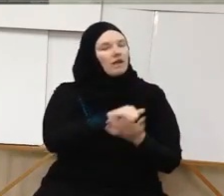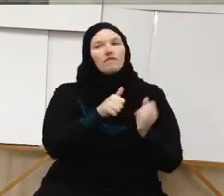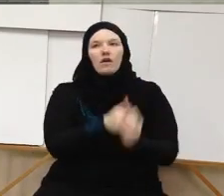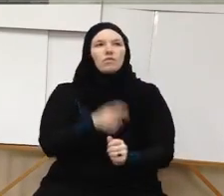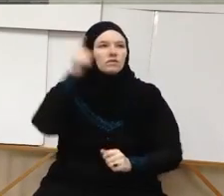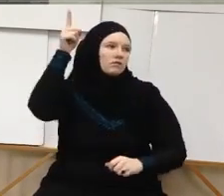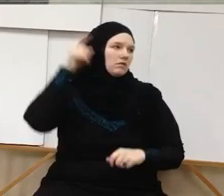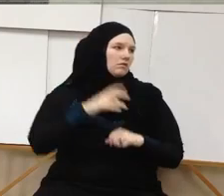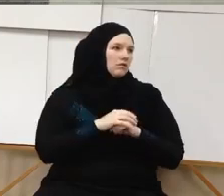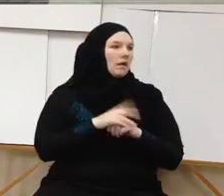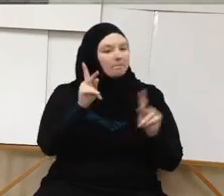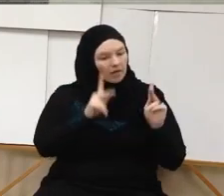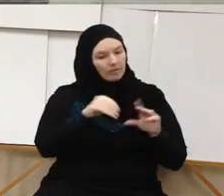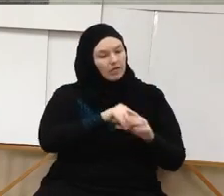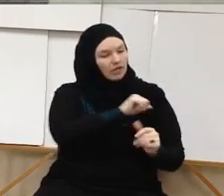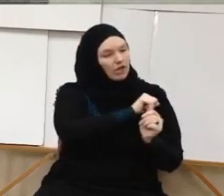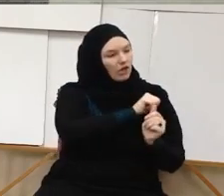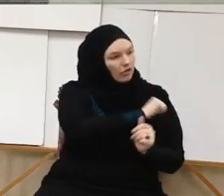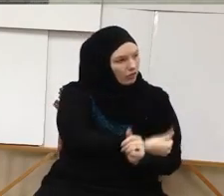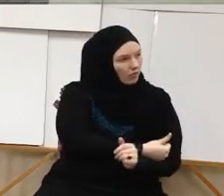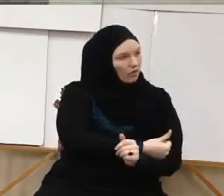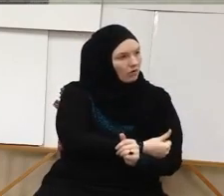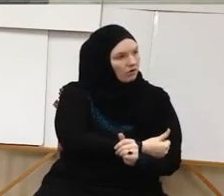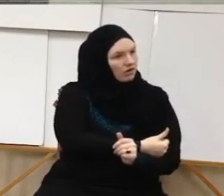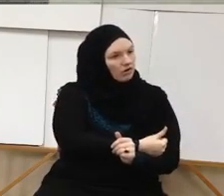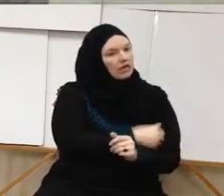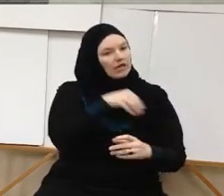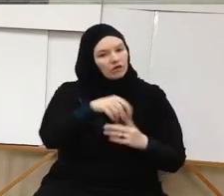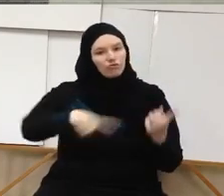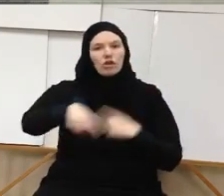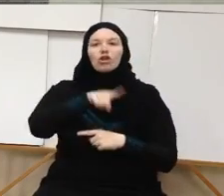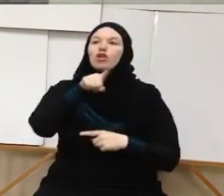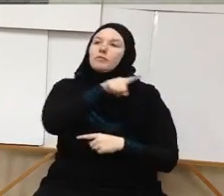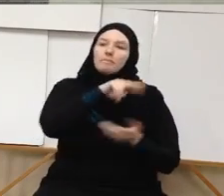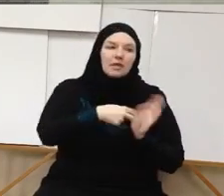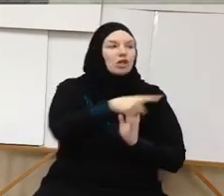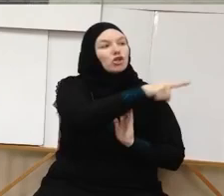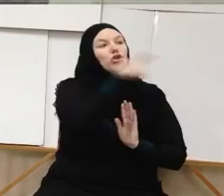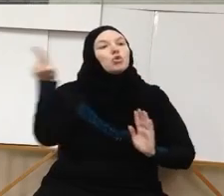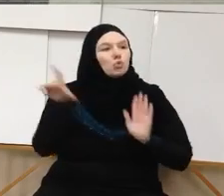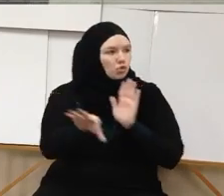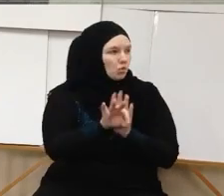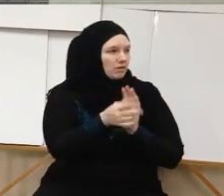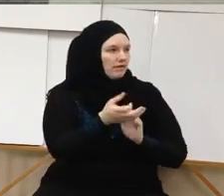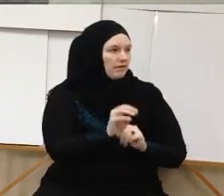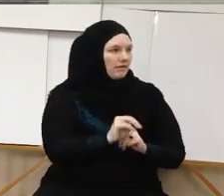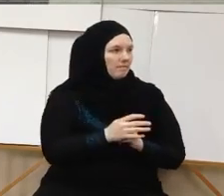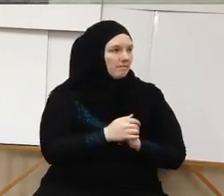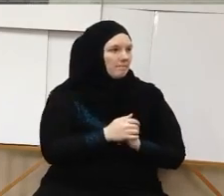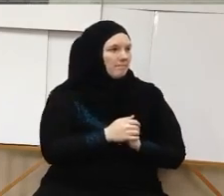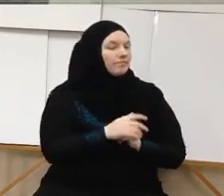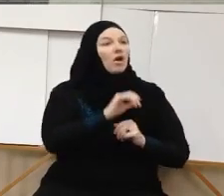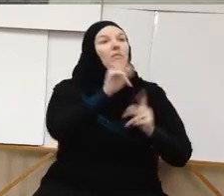Quran, people in authority from amongst you, meaning you choose them, not people in